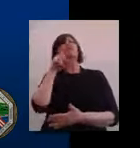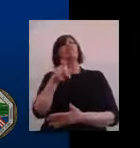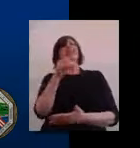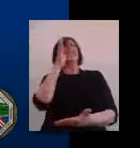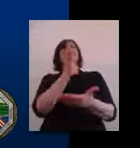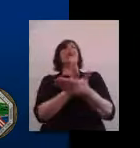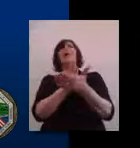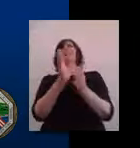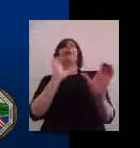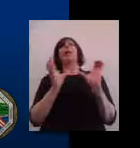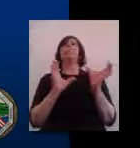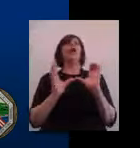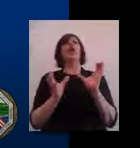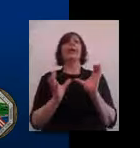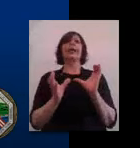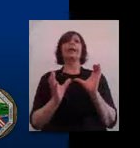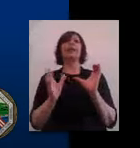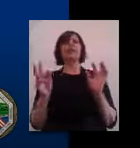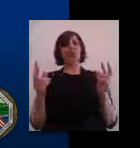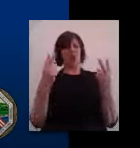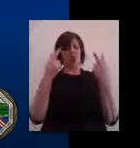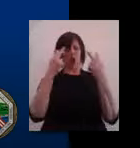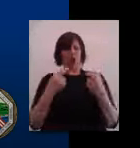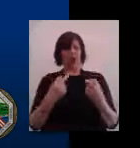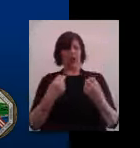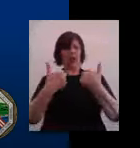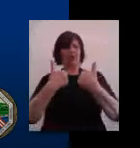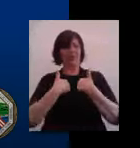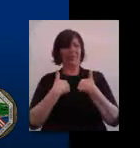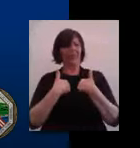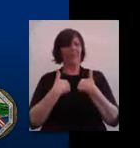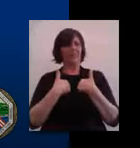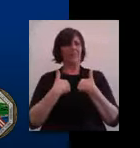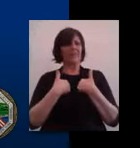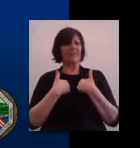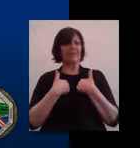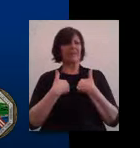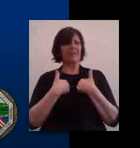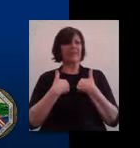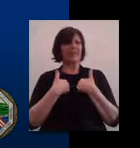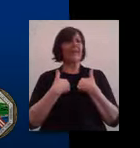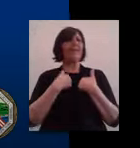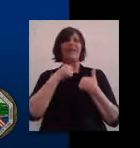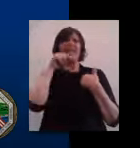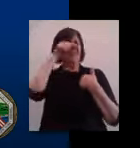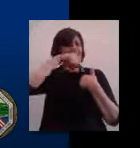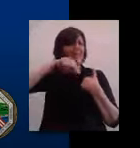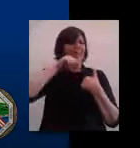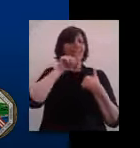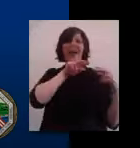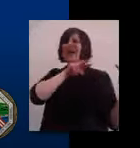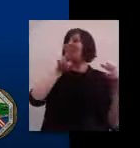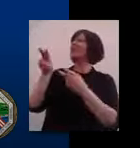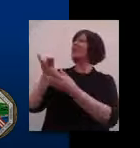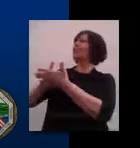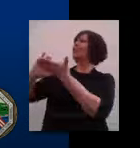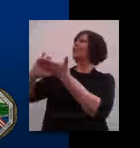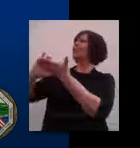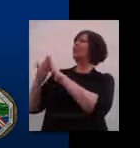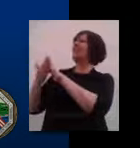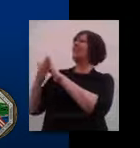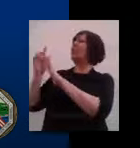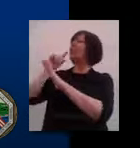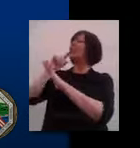at ourselves not necessarily as per se to New York City and downstate, but to our peer group in the Great Lakes in our region around